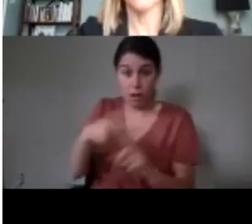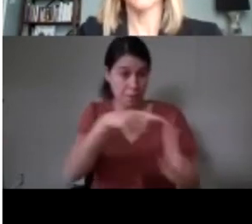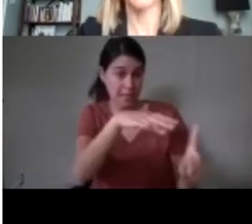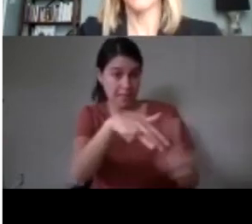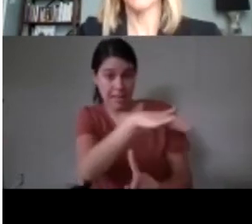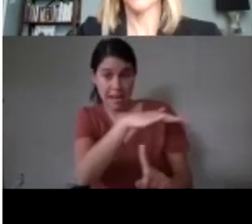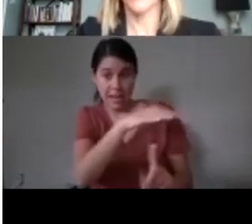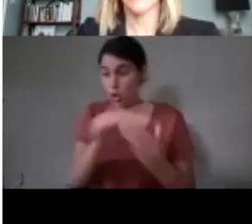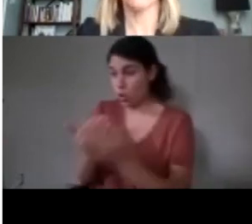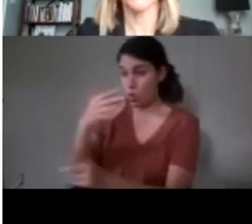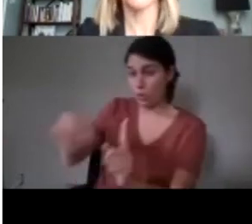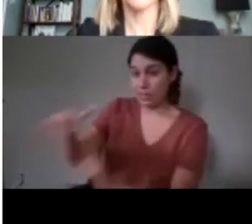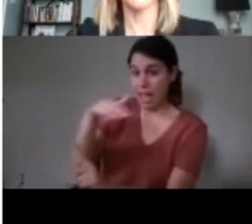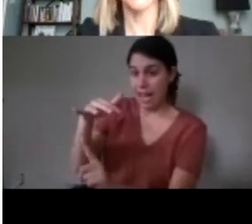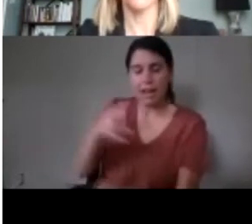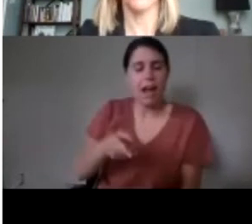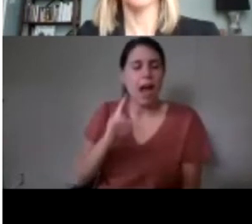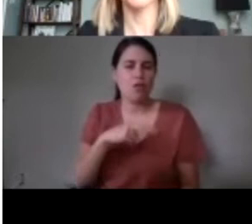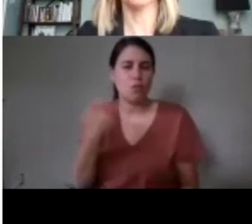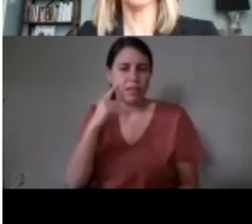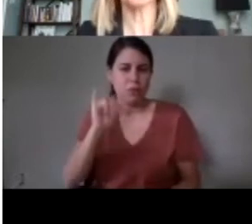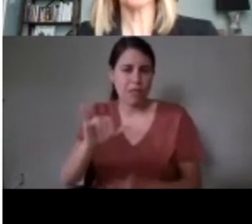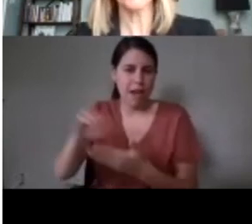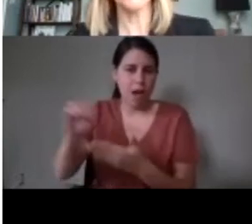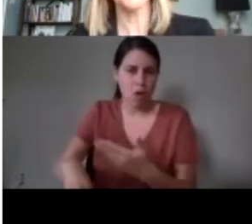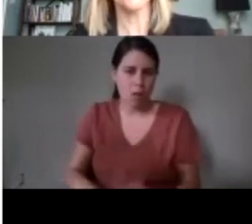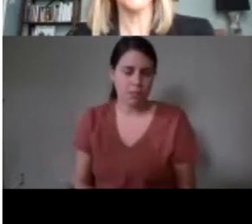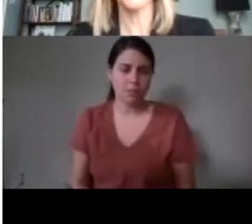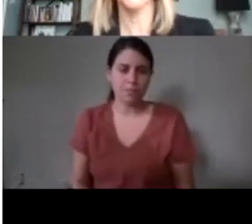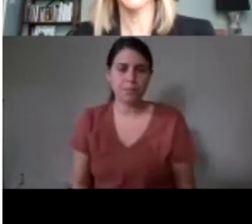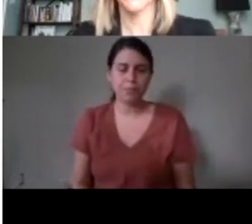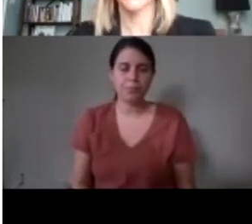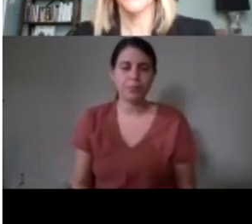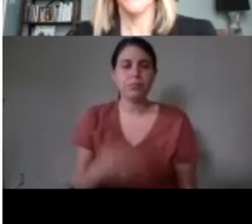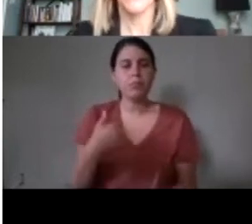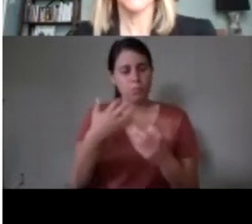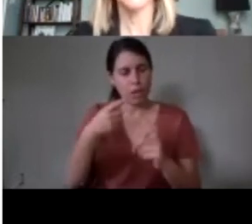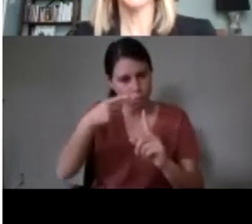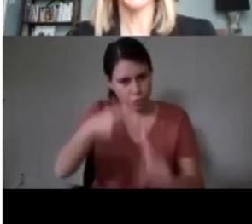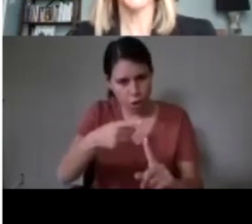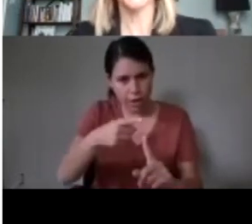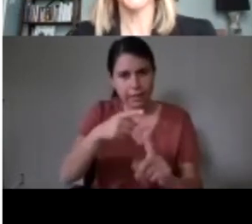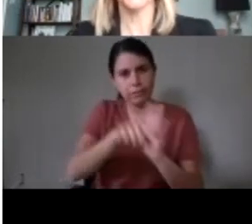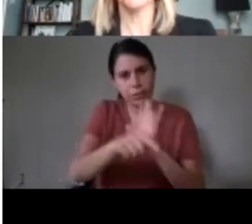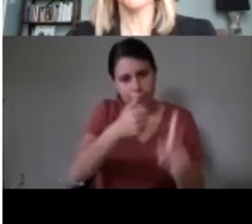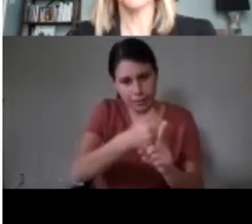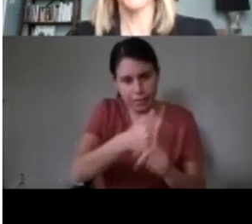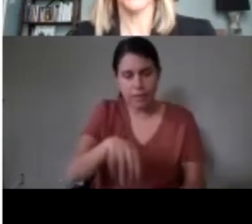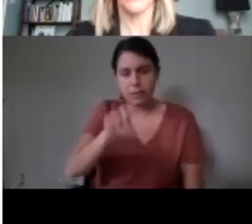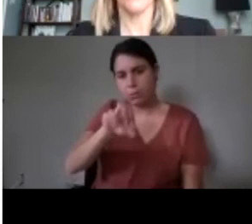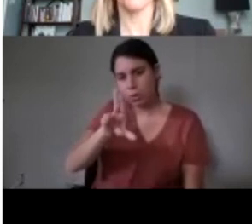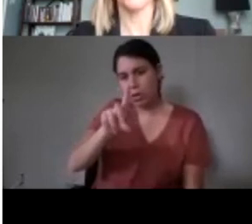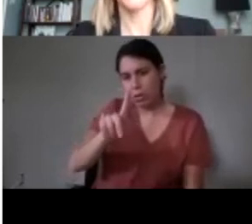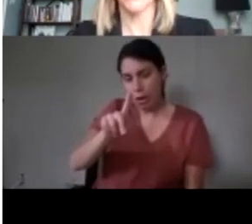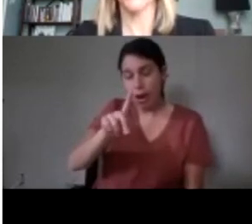there can be high risk for these outcomes. And targeting suicide and substance use disorder